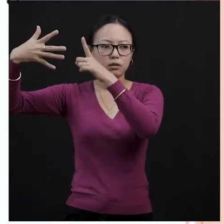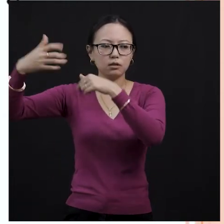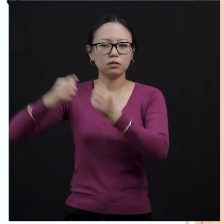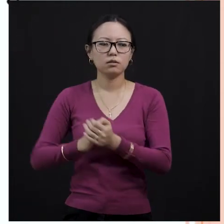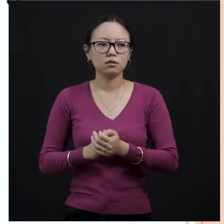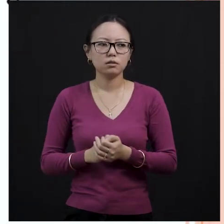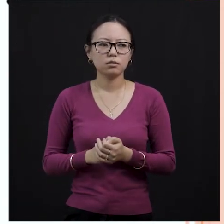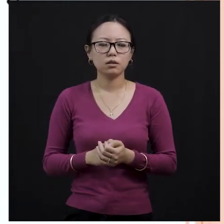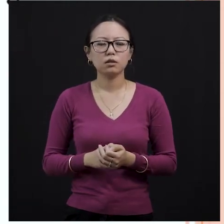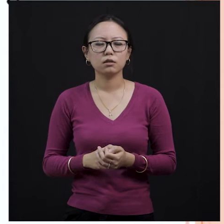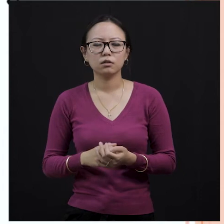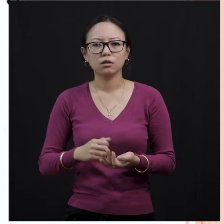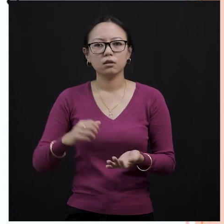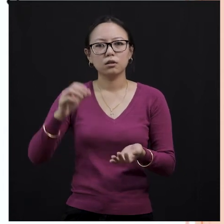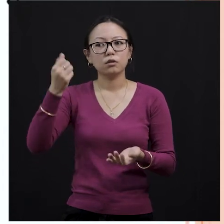SIX,